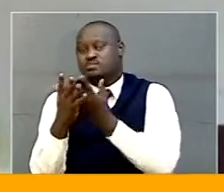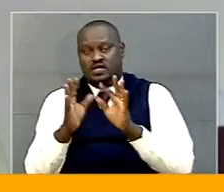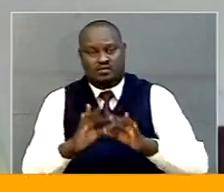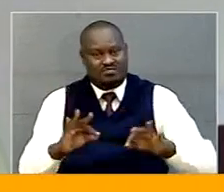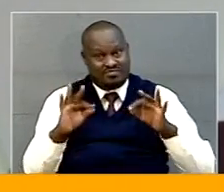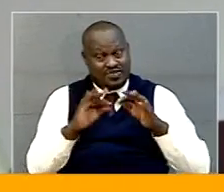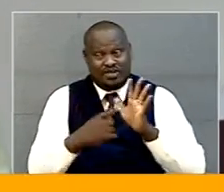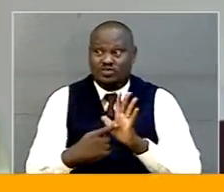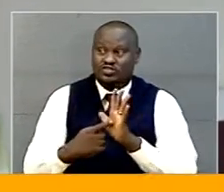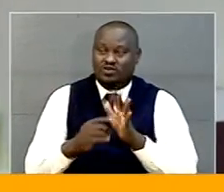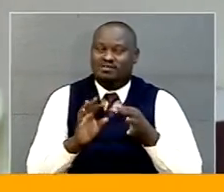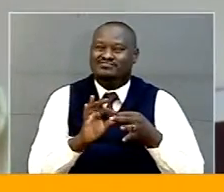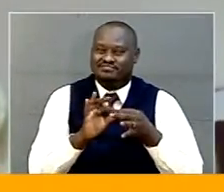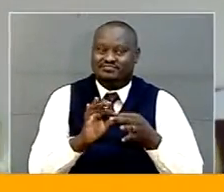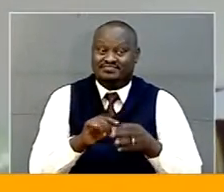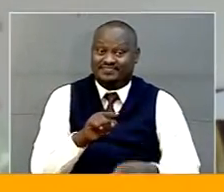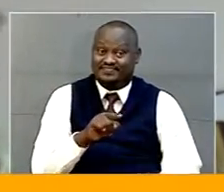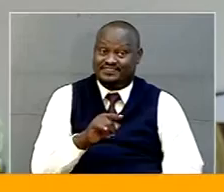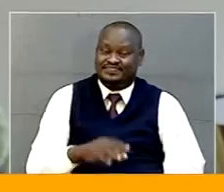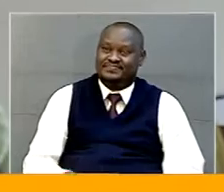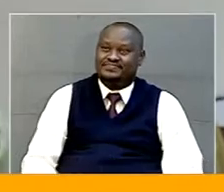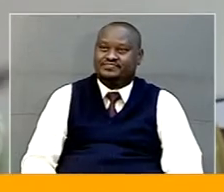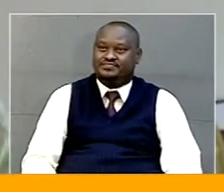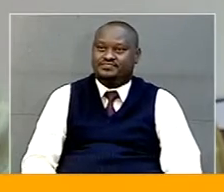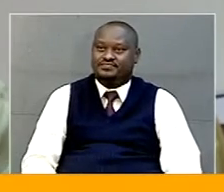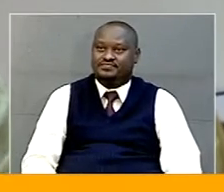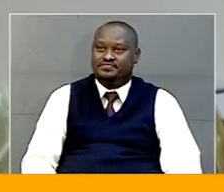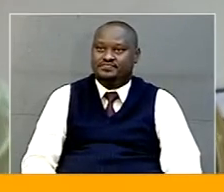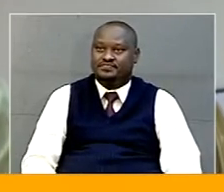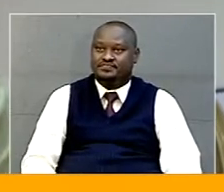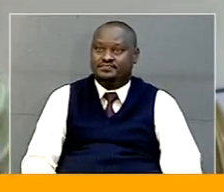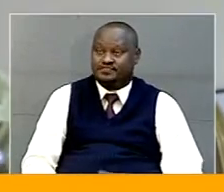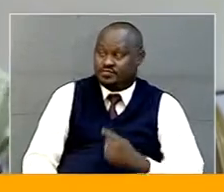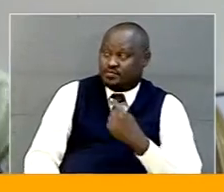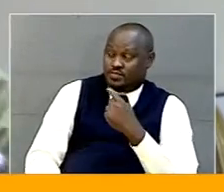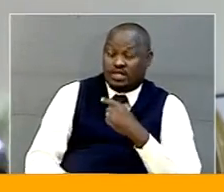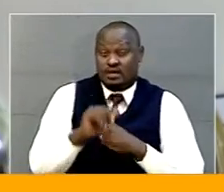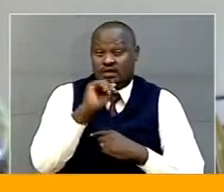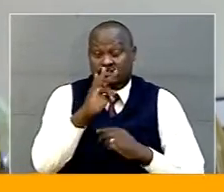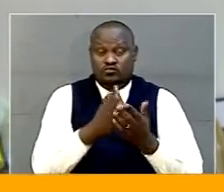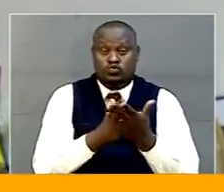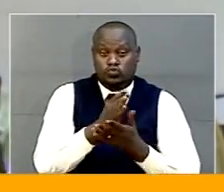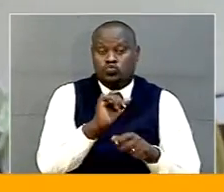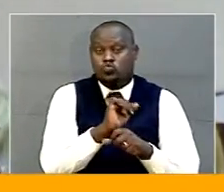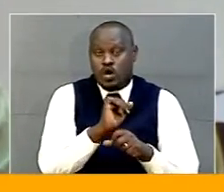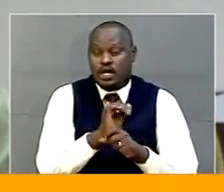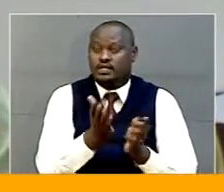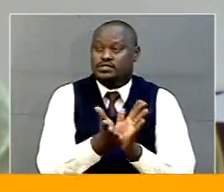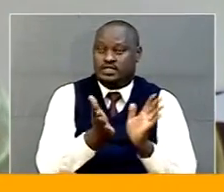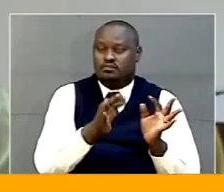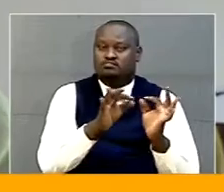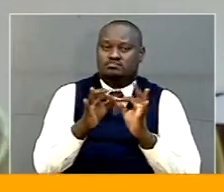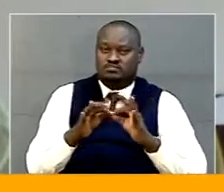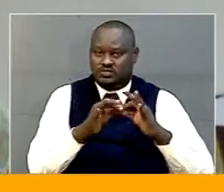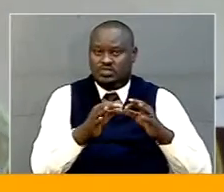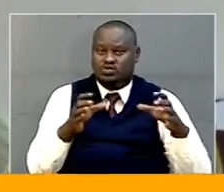our solidarity as HRMJ coordinates to all media houses, even those in Kasese, Mbarara, Gulu, we